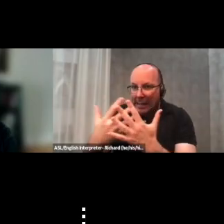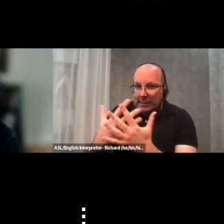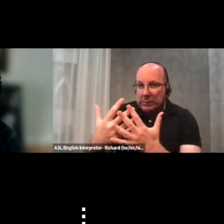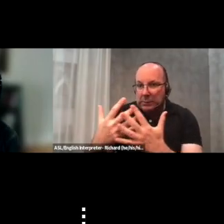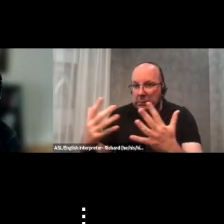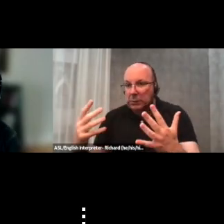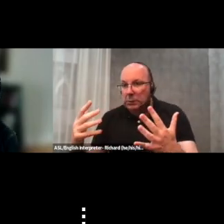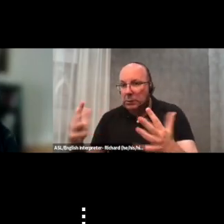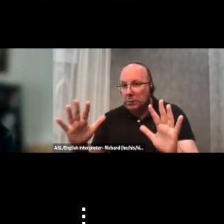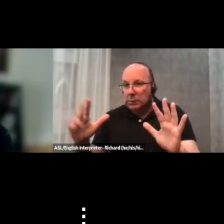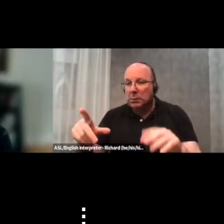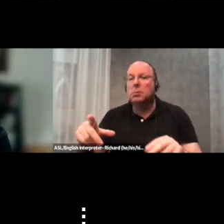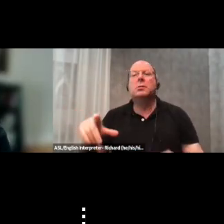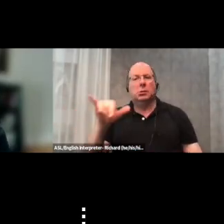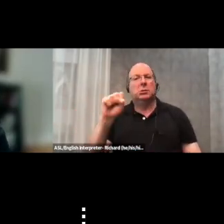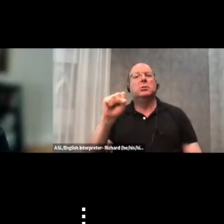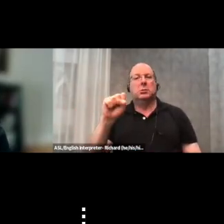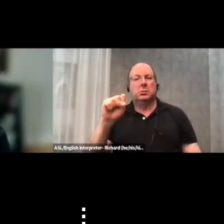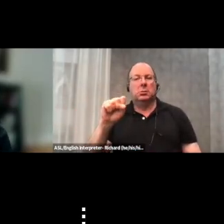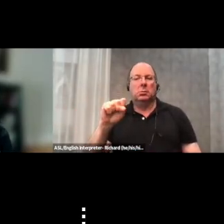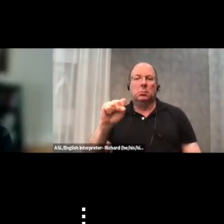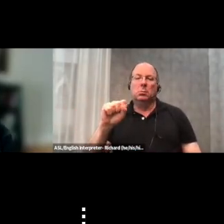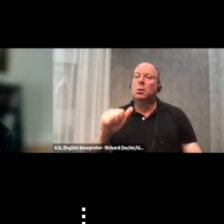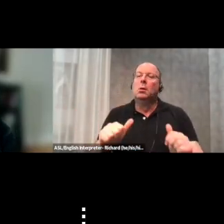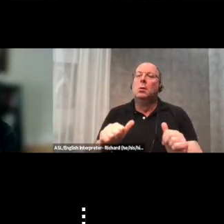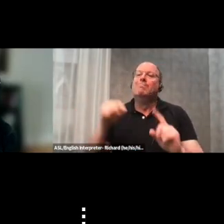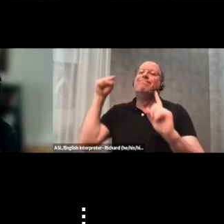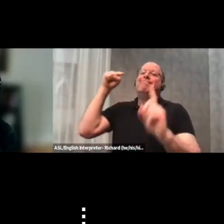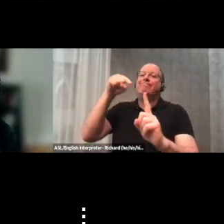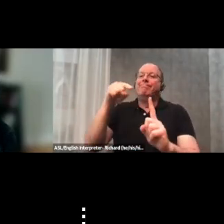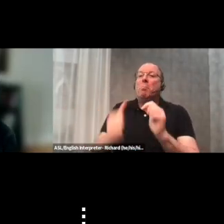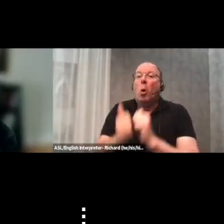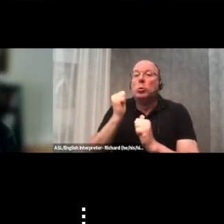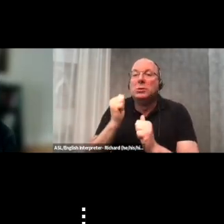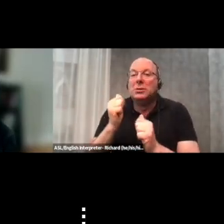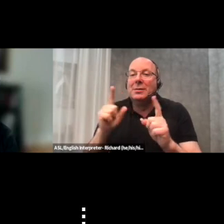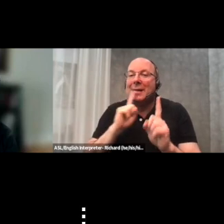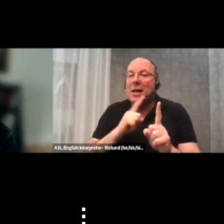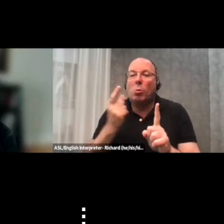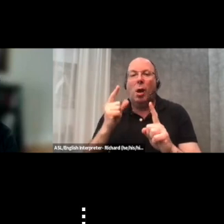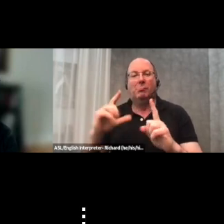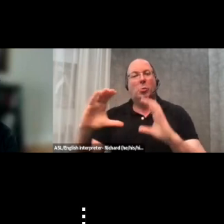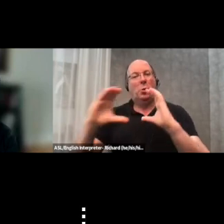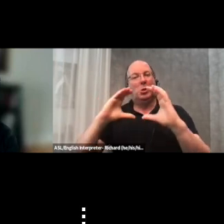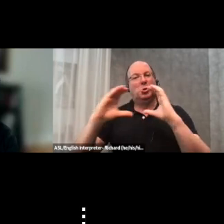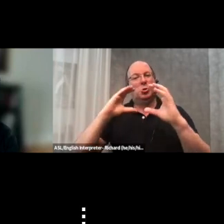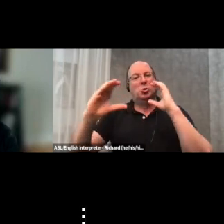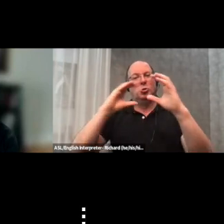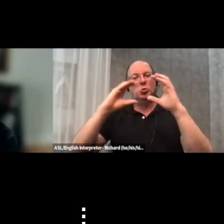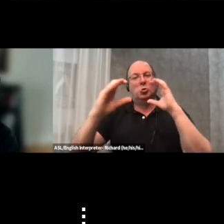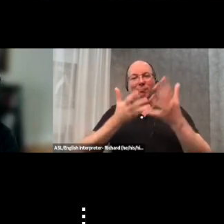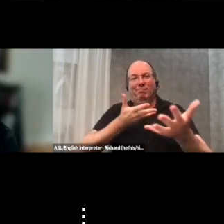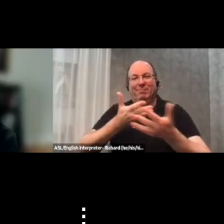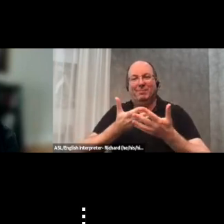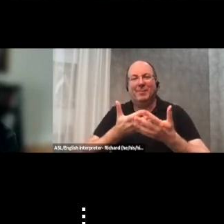think, is the honestly, key. Yes. Communication is the answer to almost every question I ask. So absolutely. So